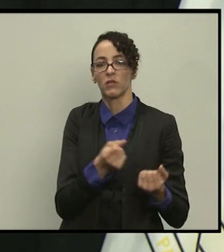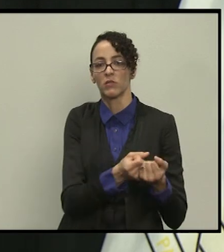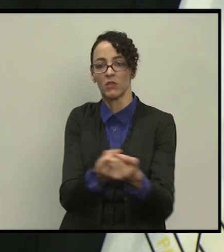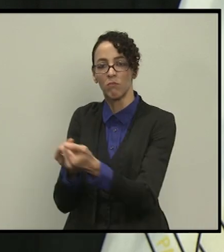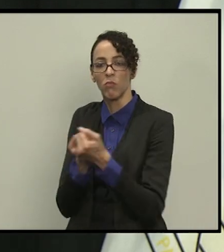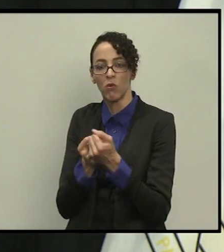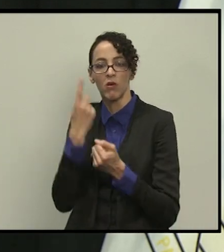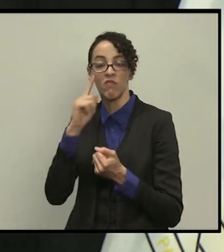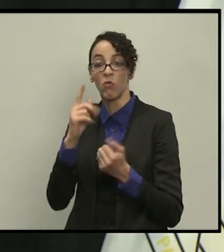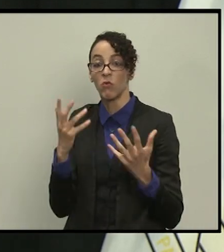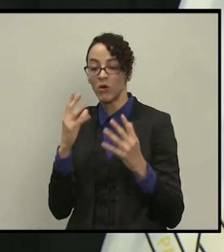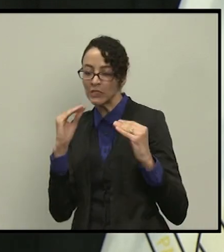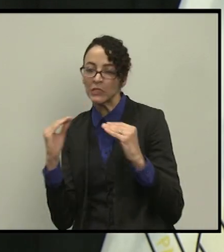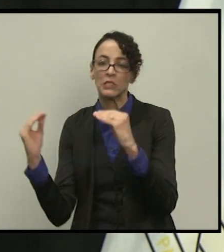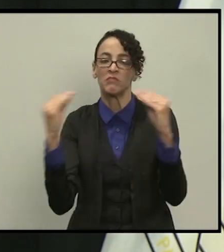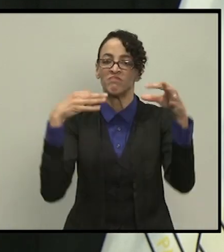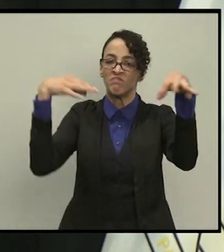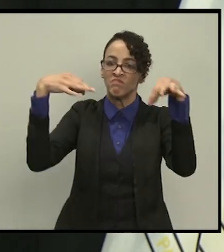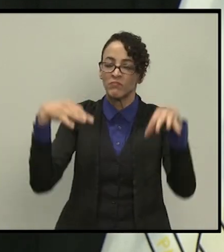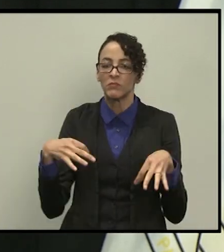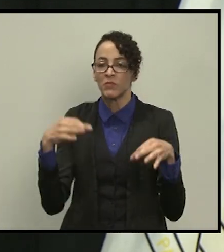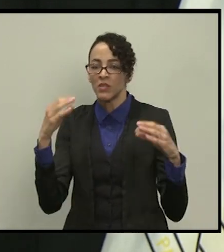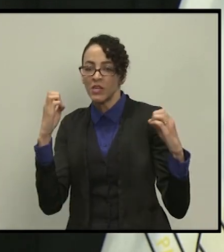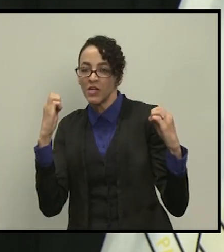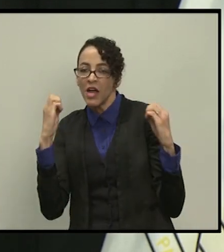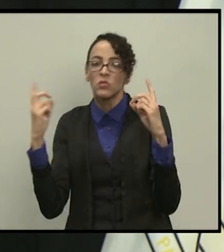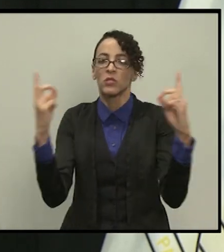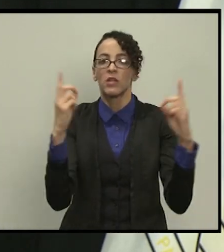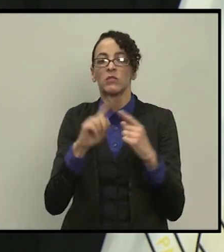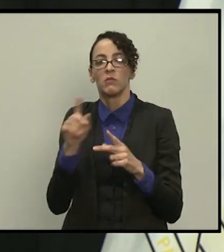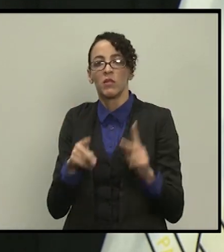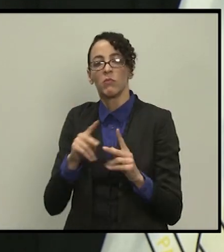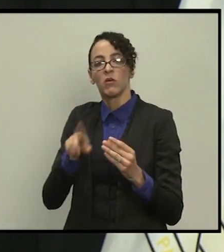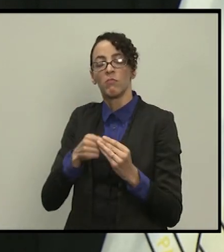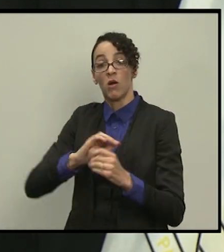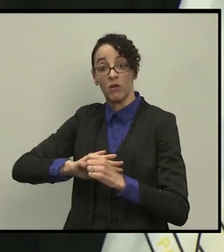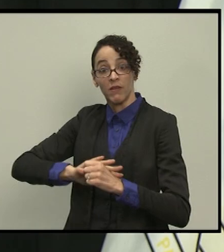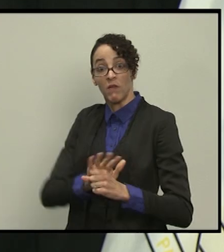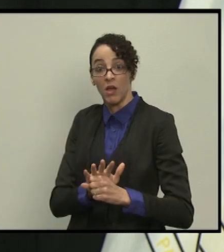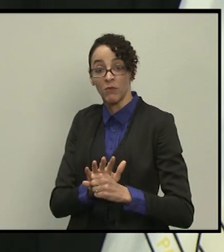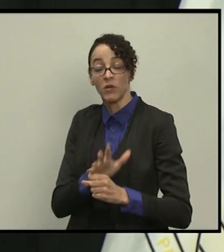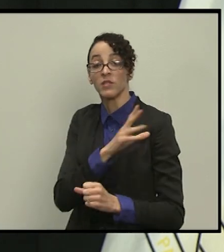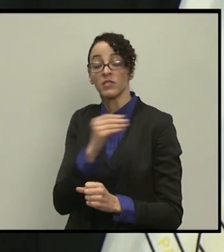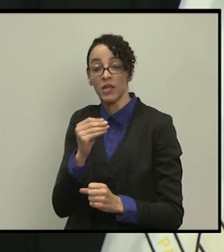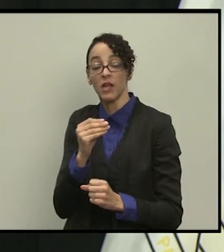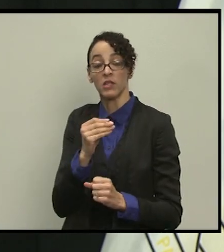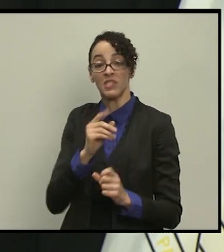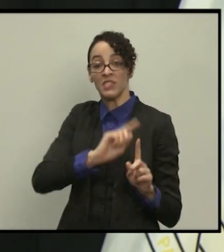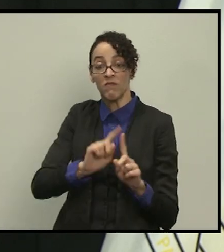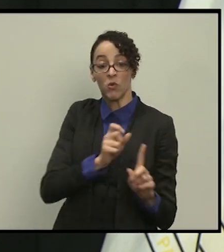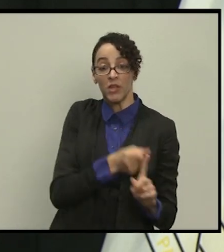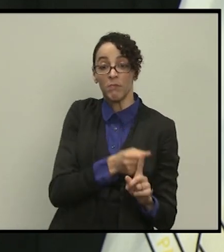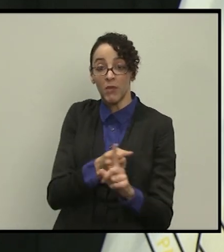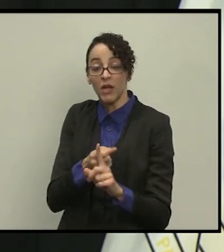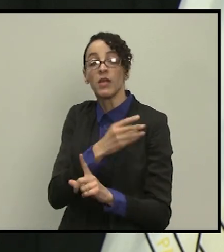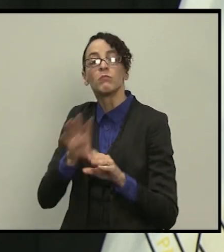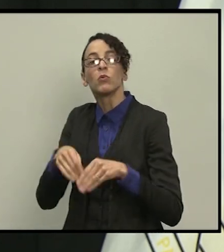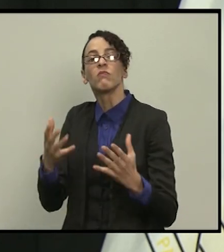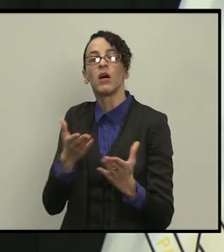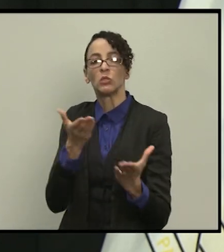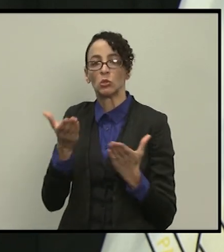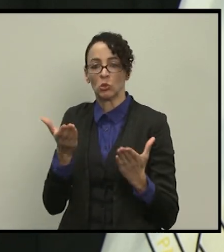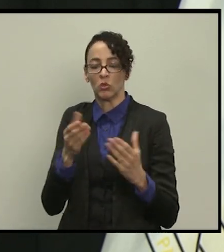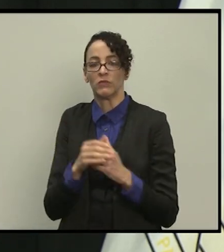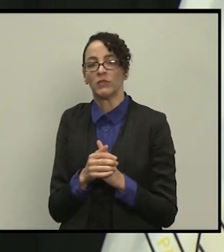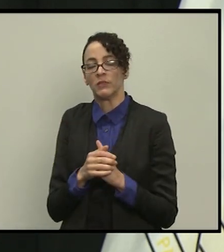to educate people about the virus, the impacts, and also provide access to services. An example is from